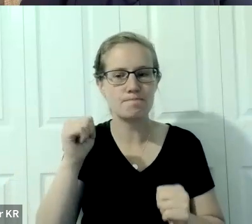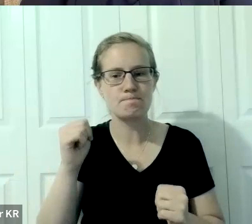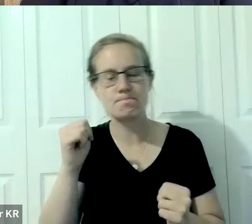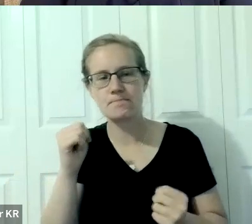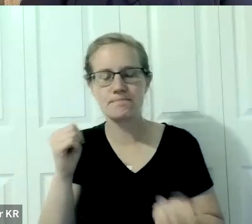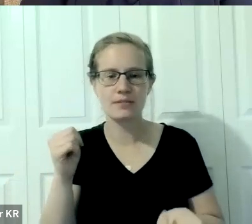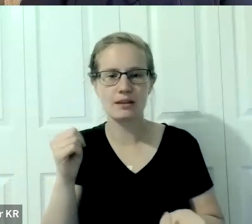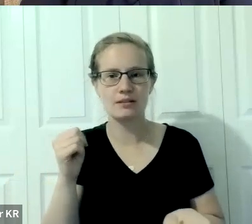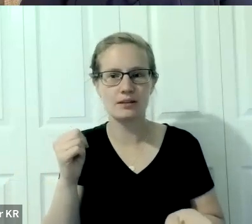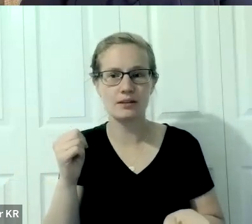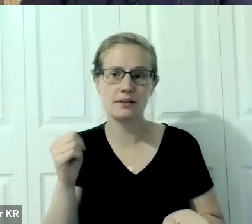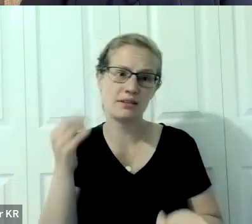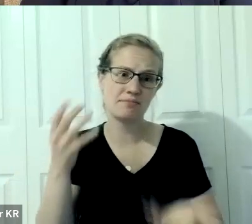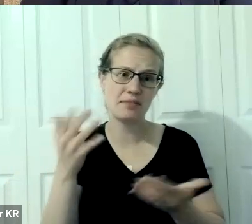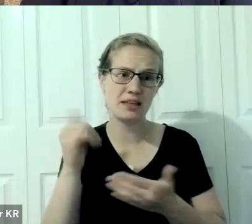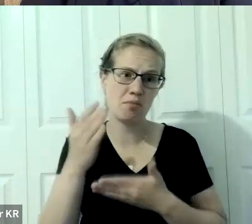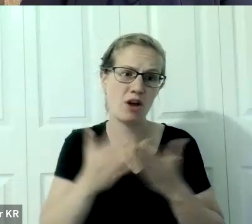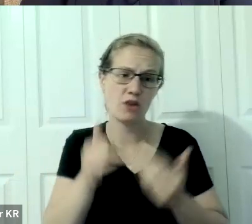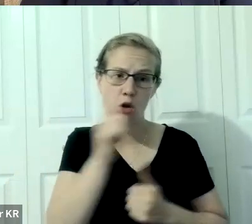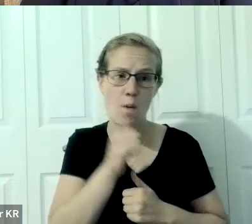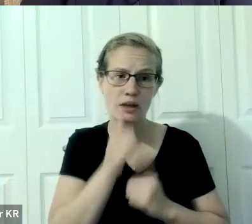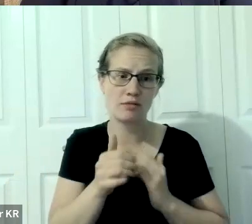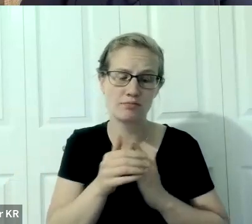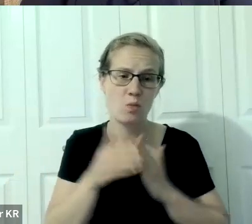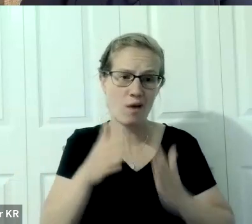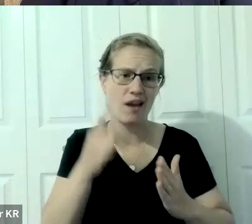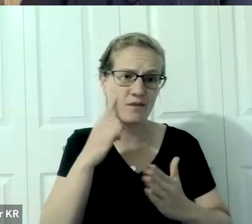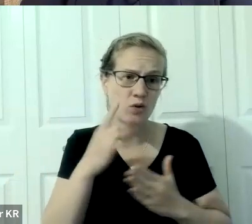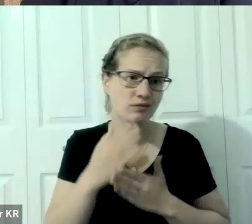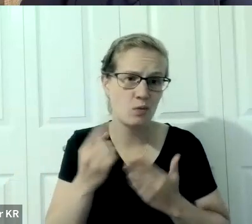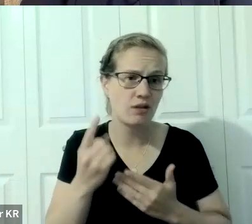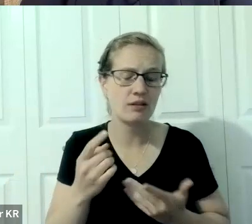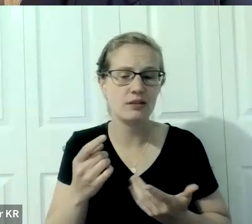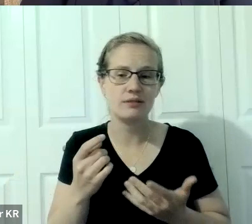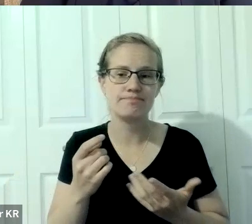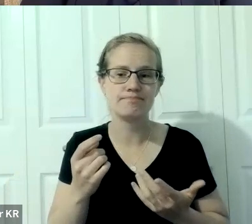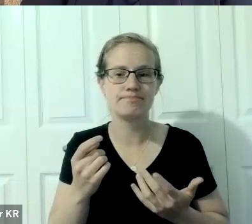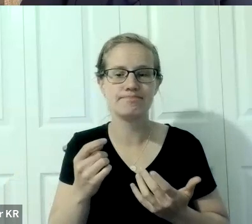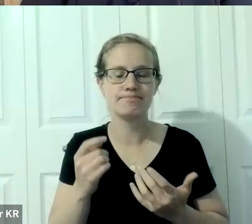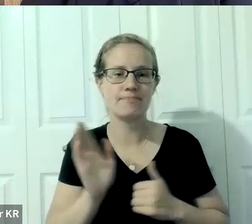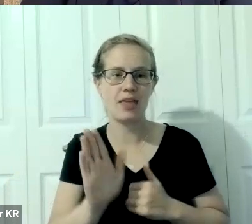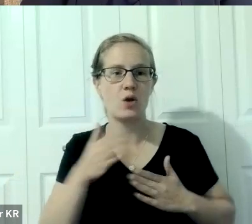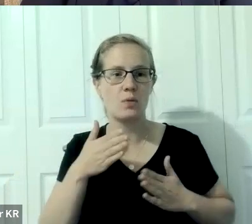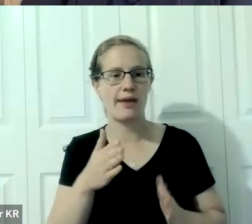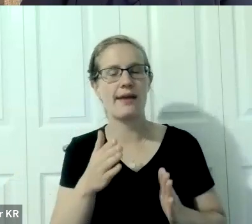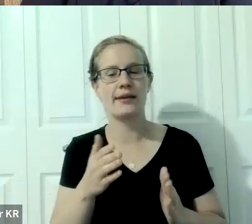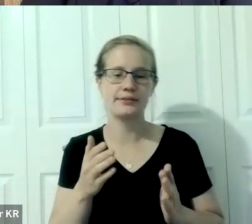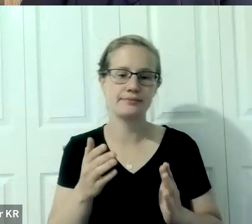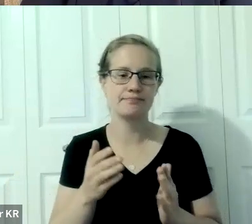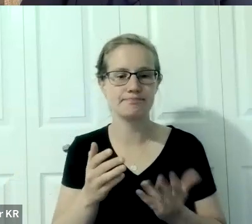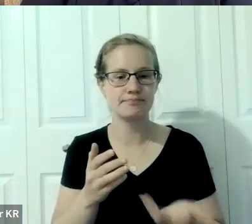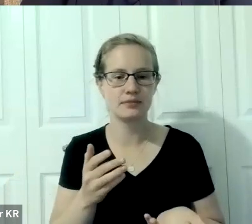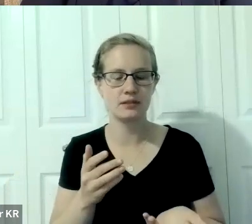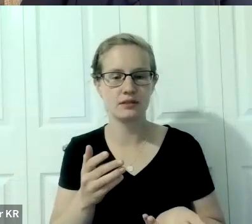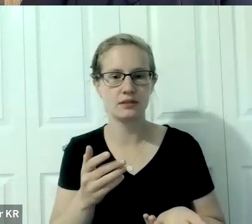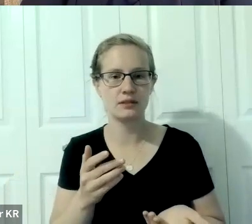And I think maybe that's part of a coping mechanism for someone, is it's their way of saying, you know,